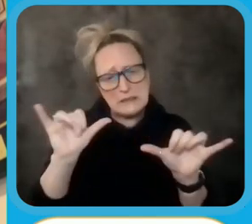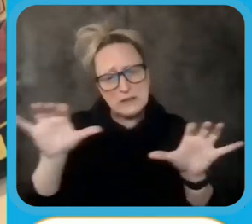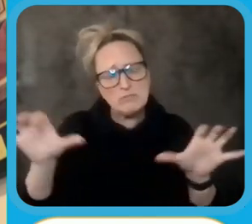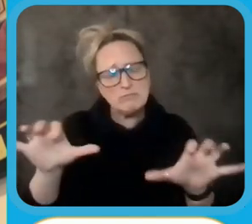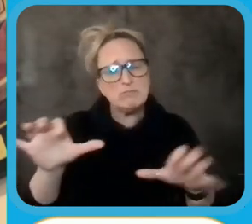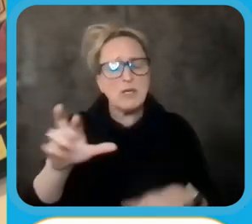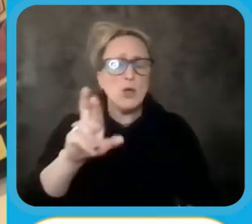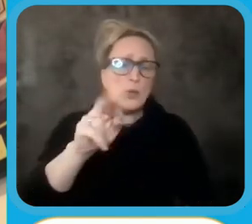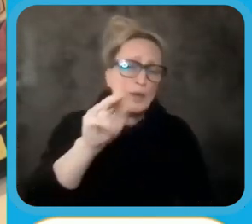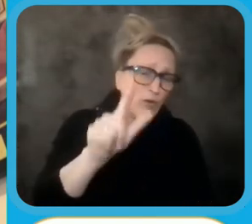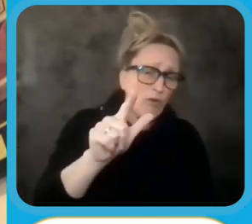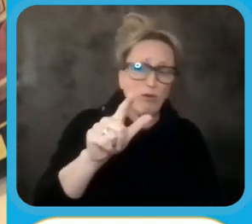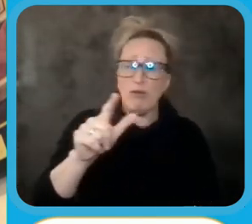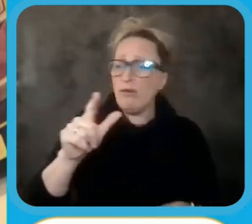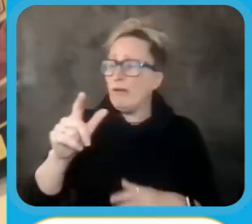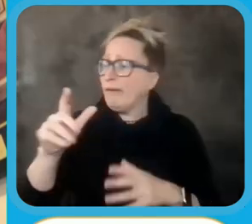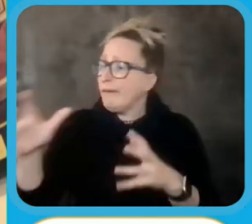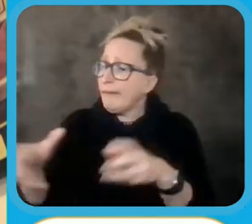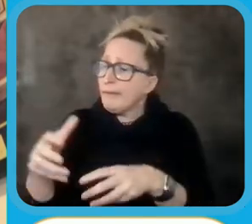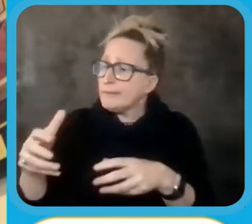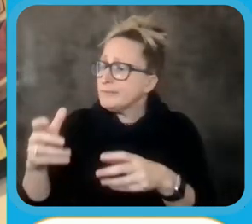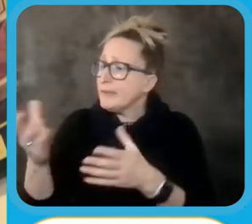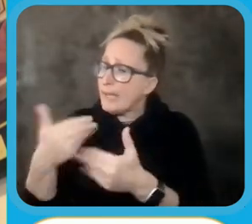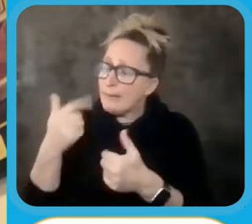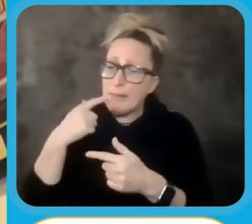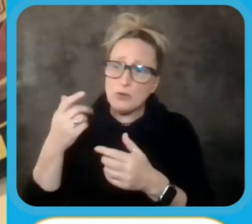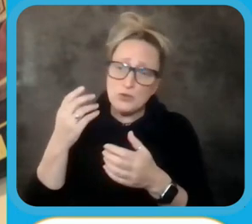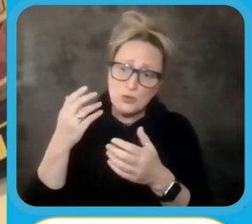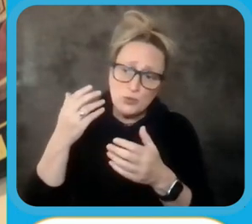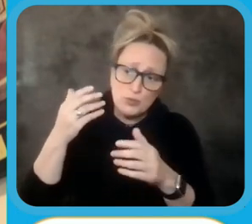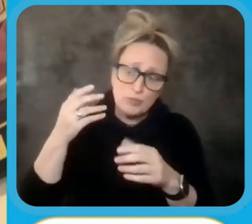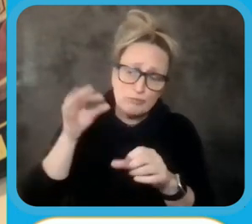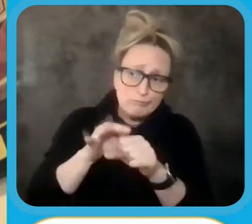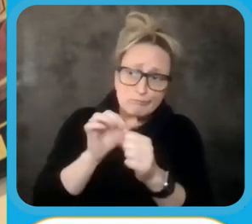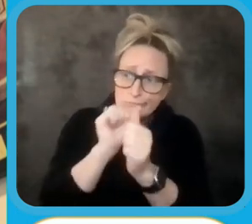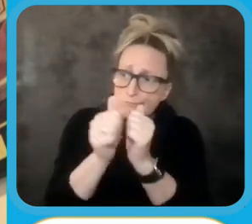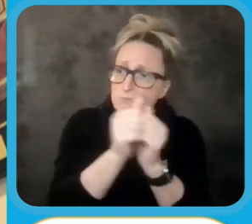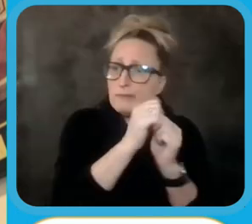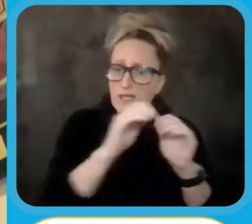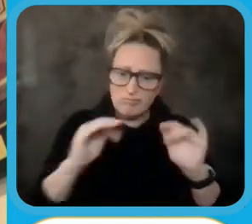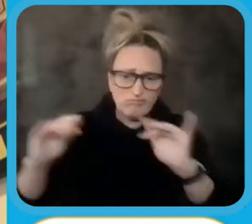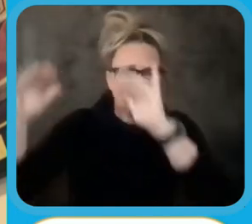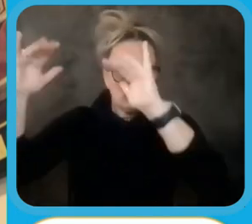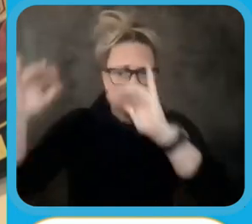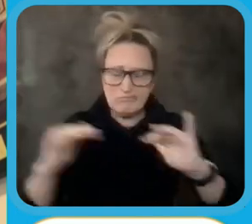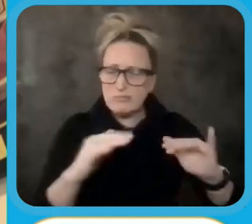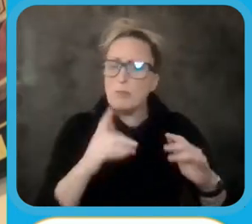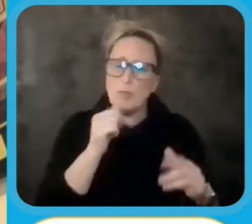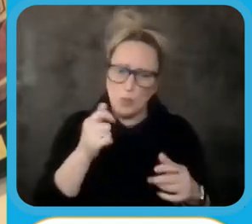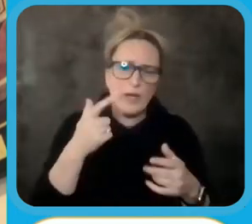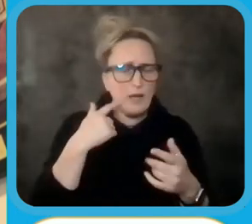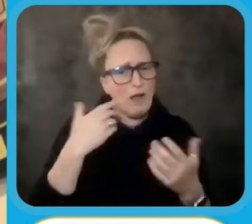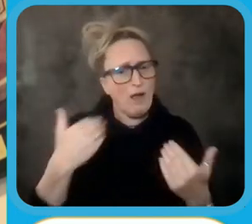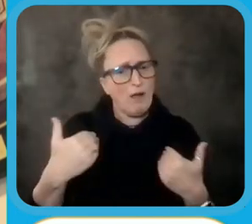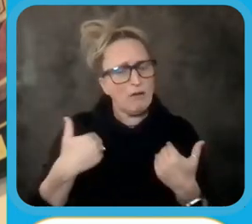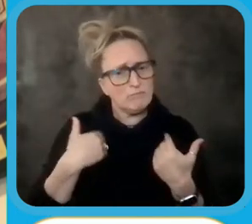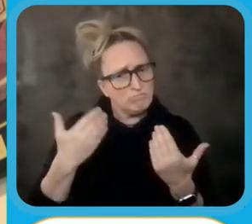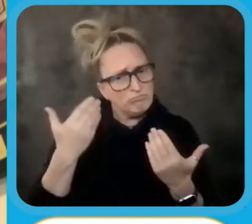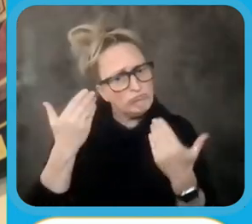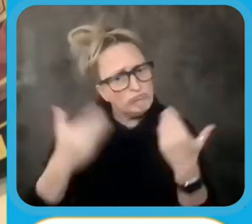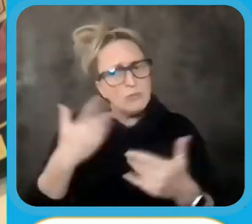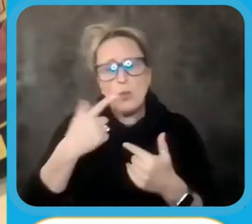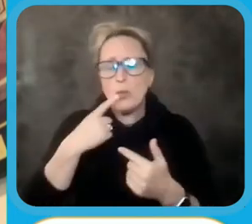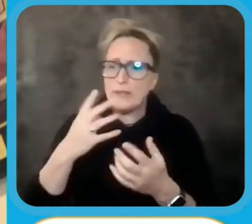recall and getting people elected to all levels of government, but we're up to it. And that's because we speak to the needs,